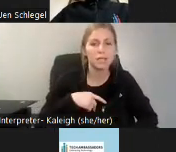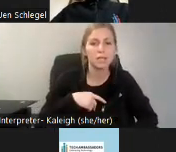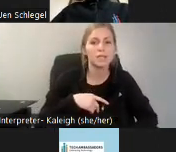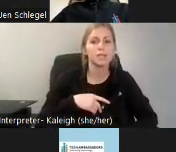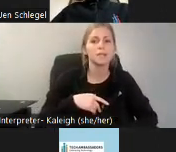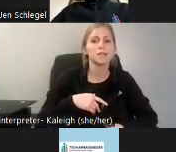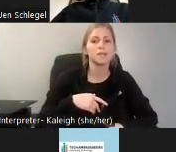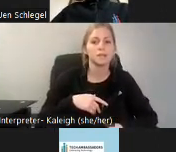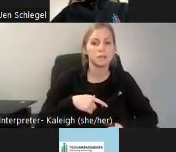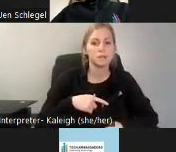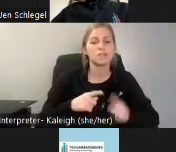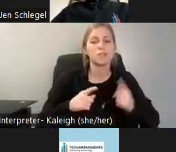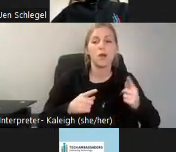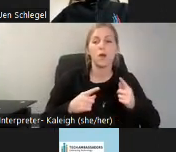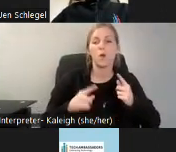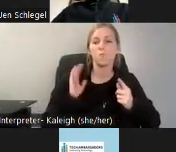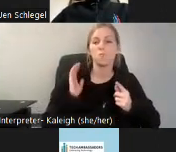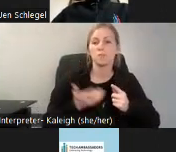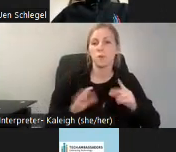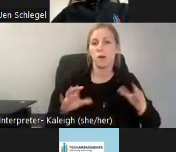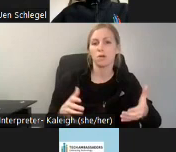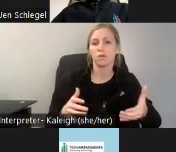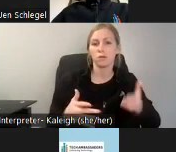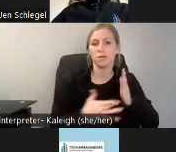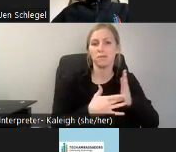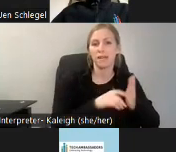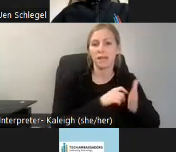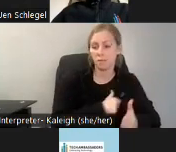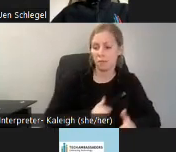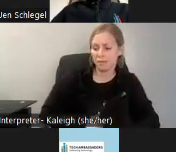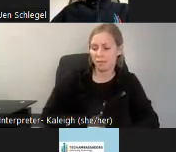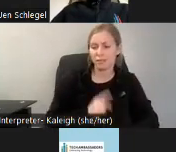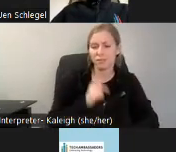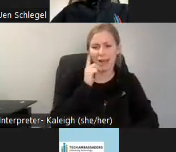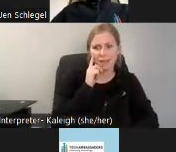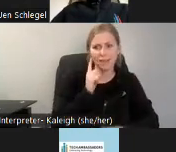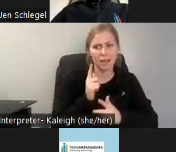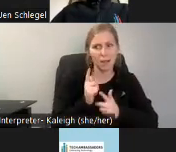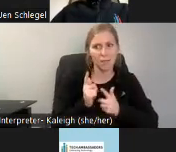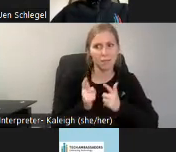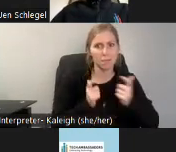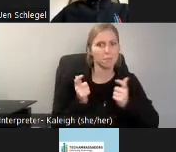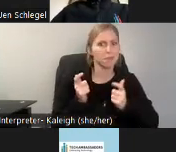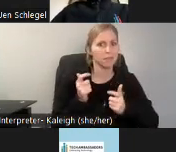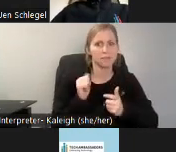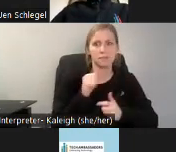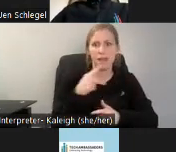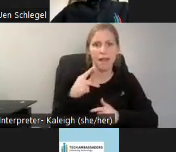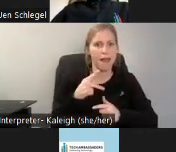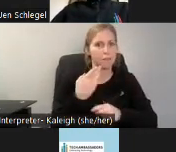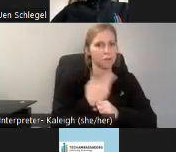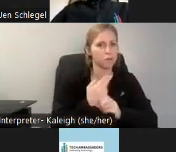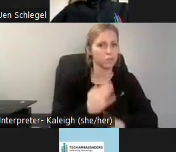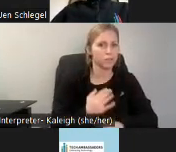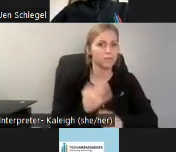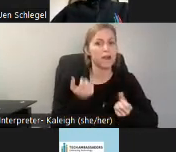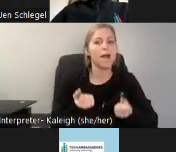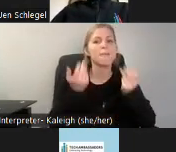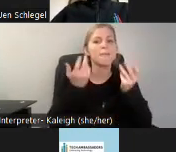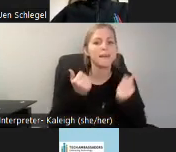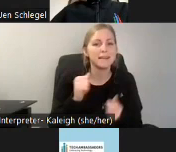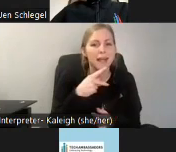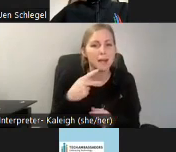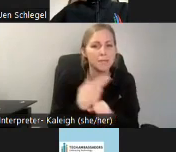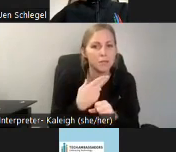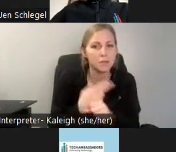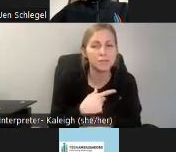group of tech ambassadors, I think it's fair to say I probably am the biggest app user in terms of quantity, because my